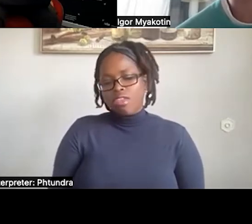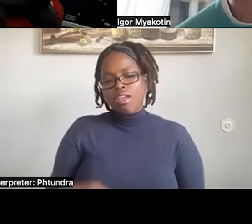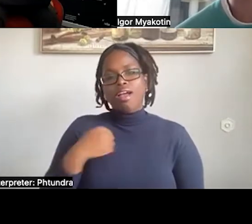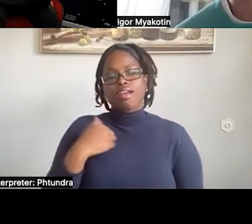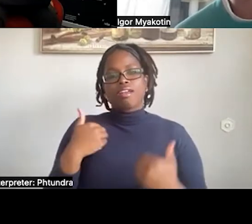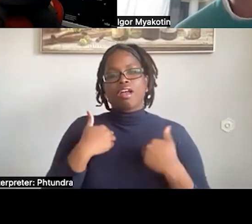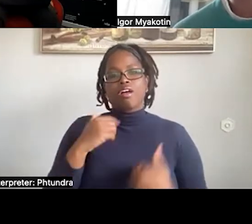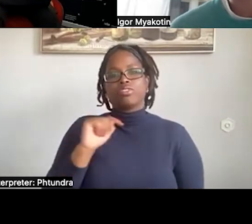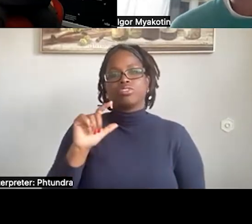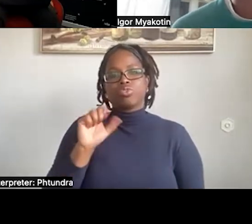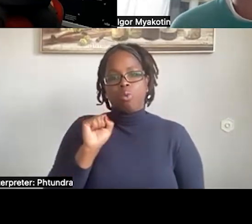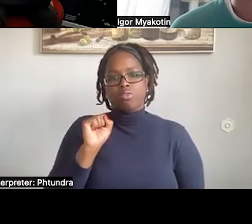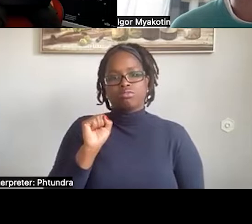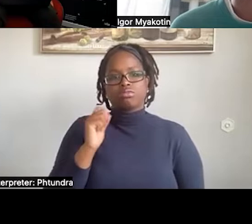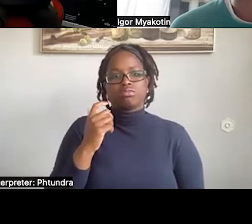Russia.